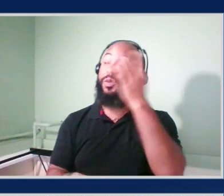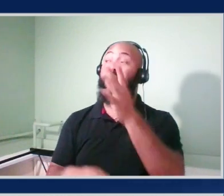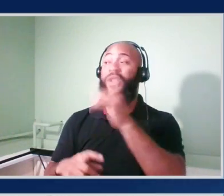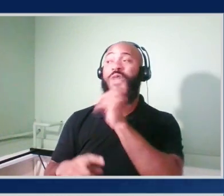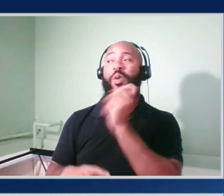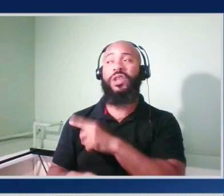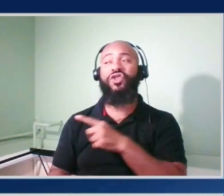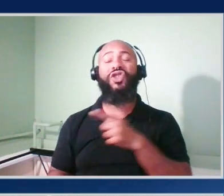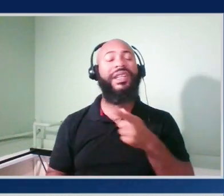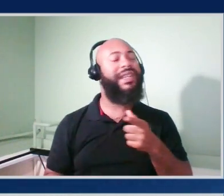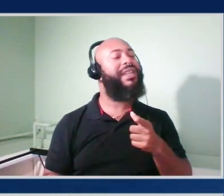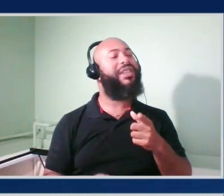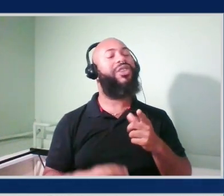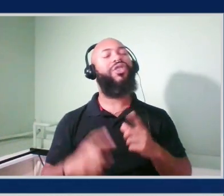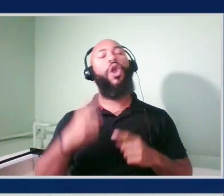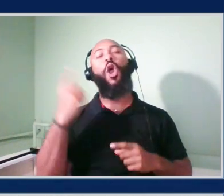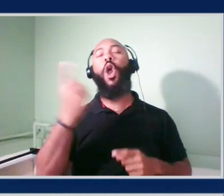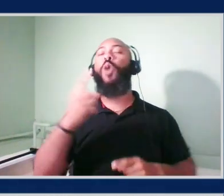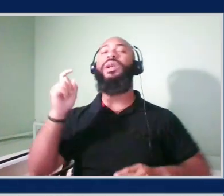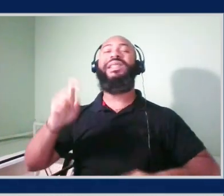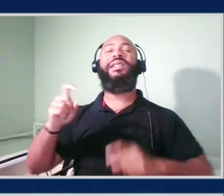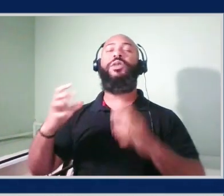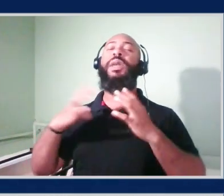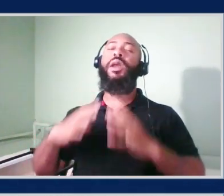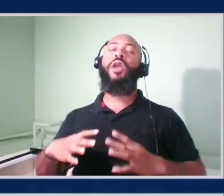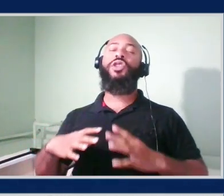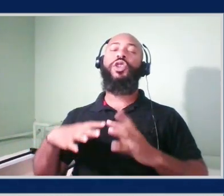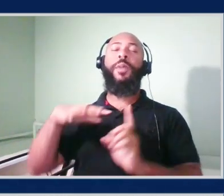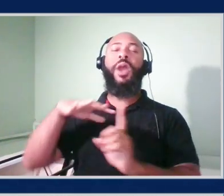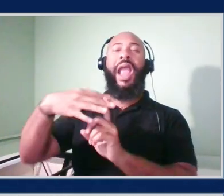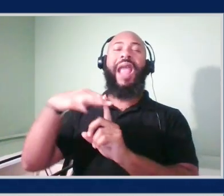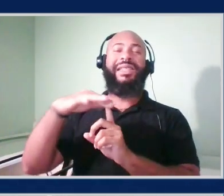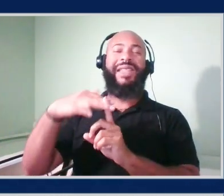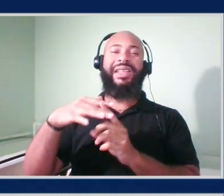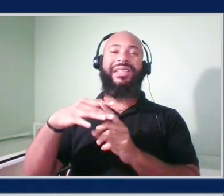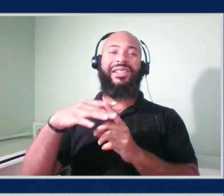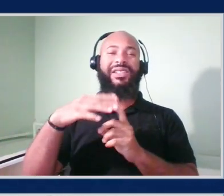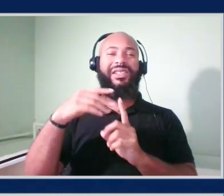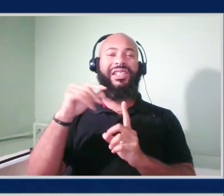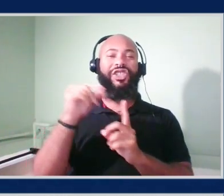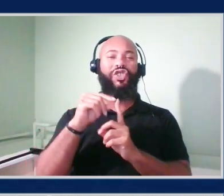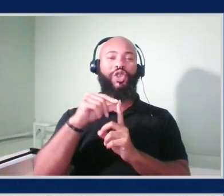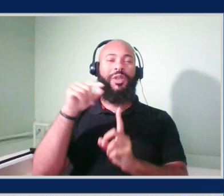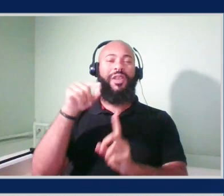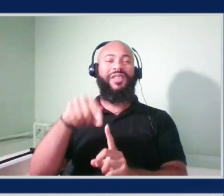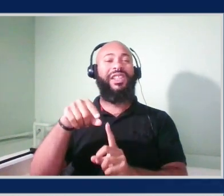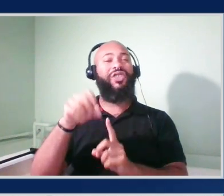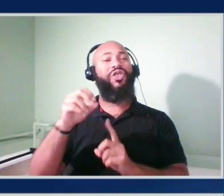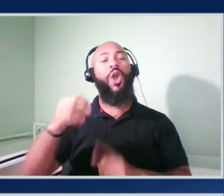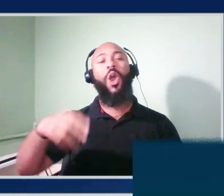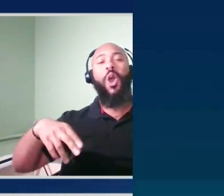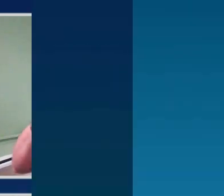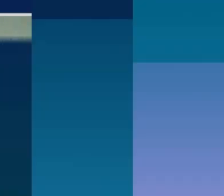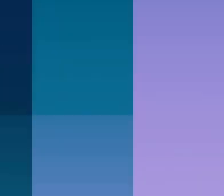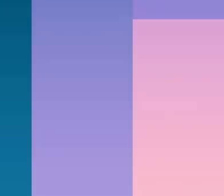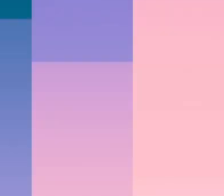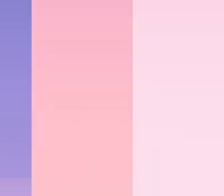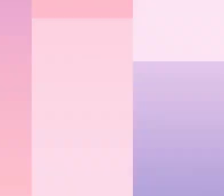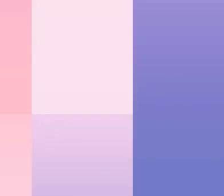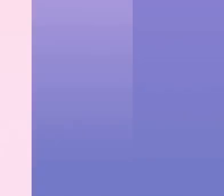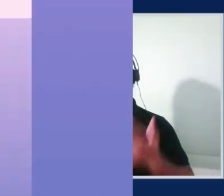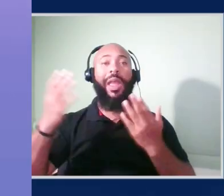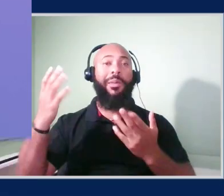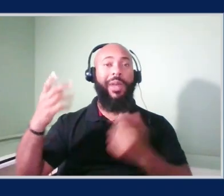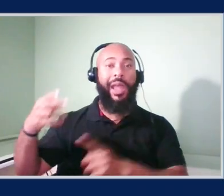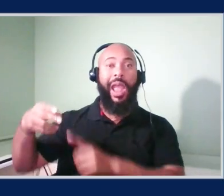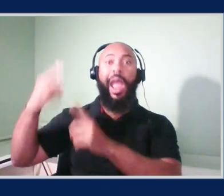There always needs to be customer context in terms of this. So a high may be considered high on guard duty, but actually